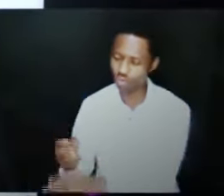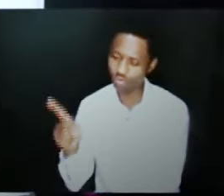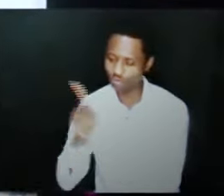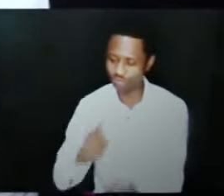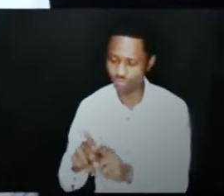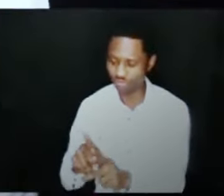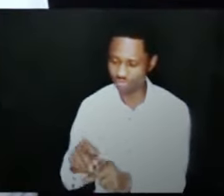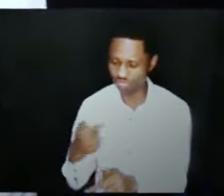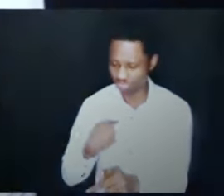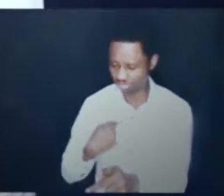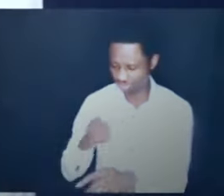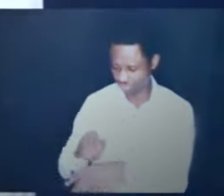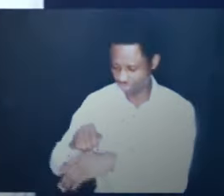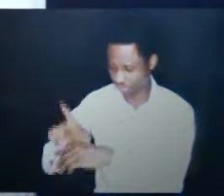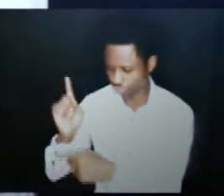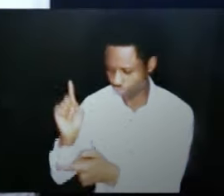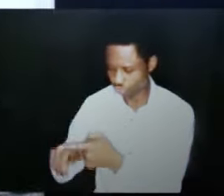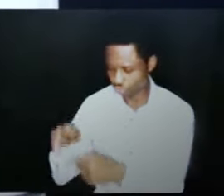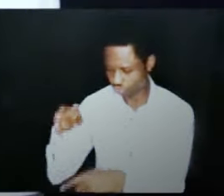I'm